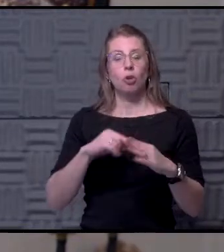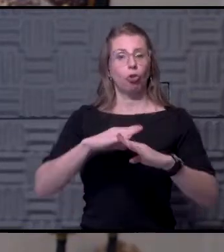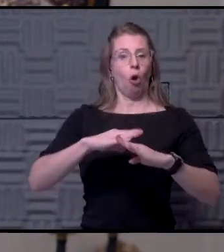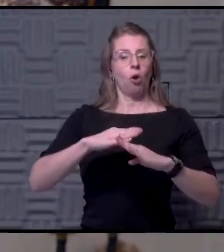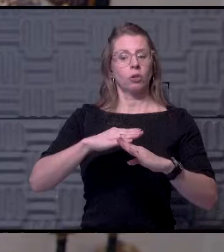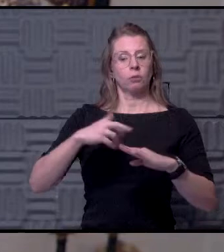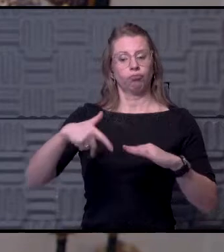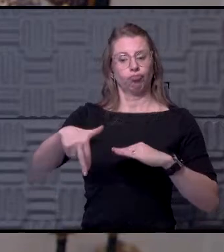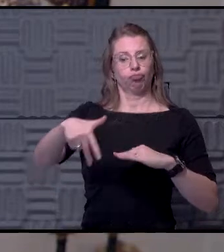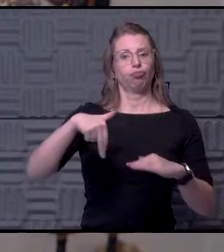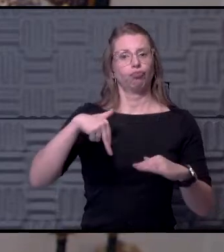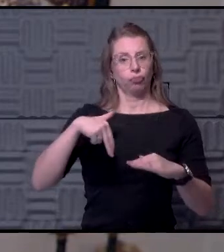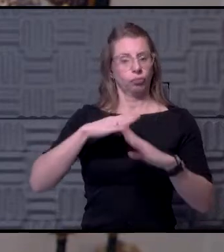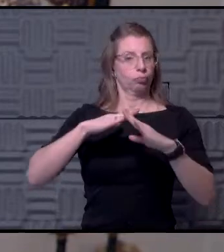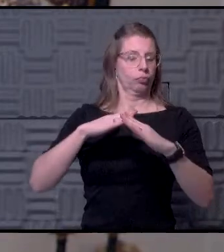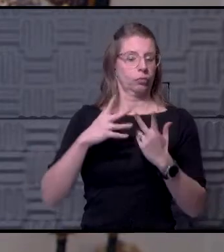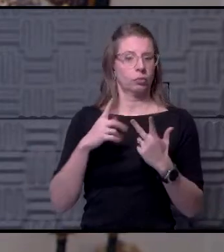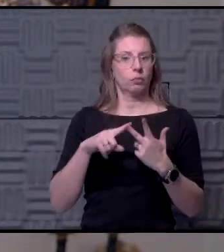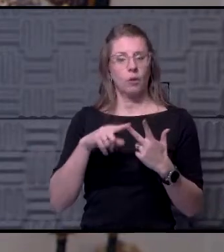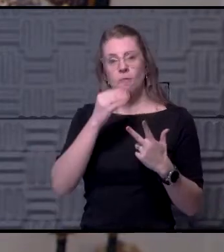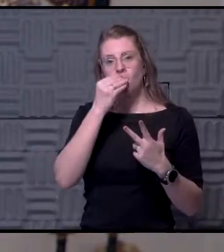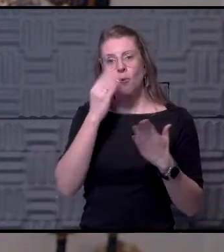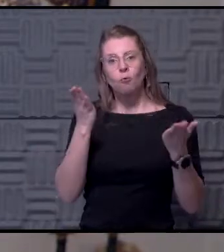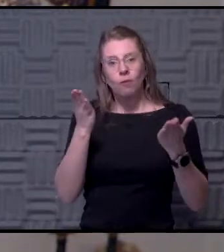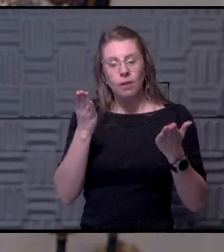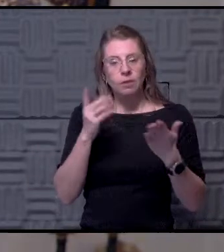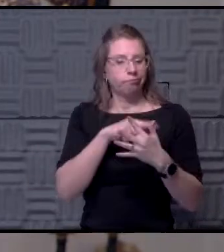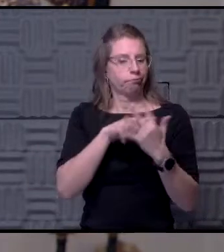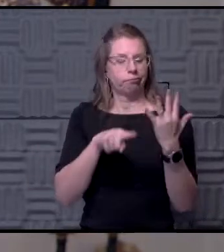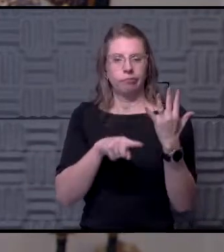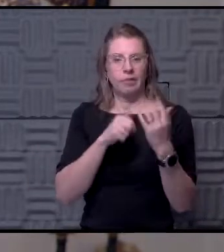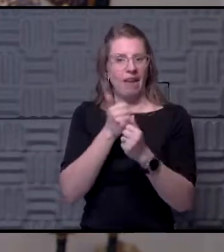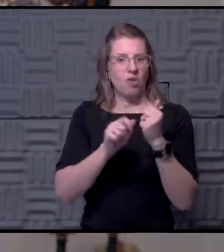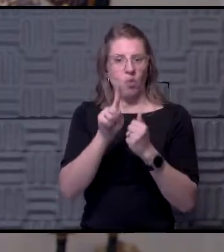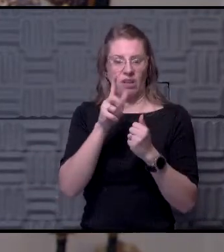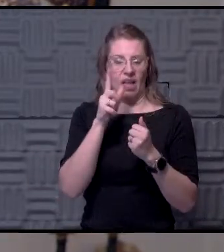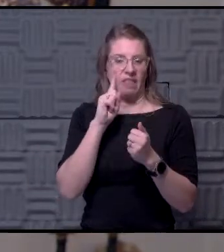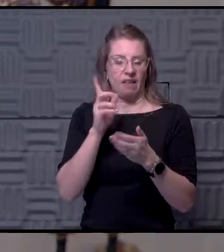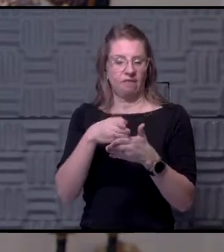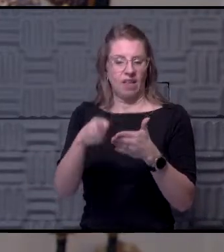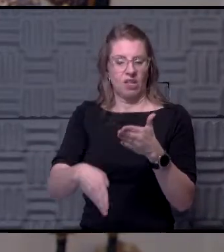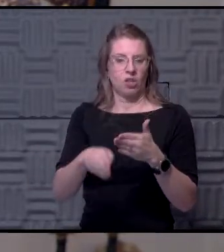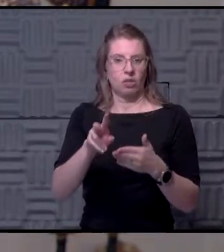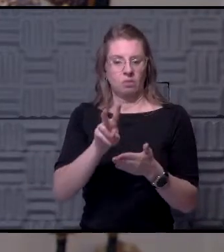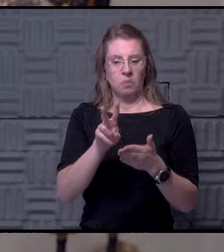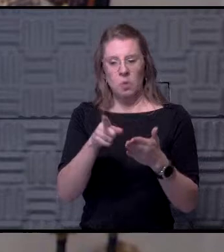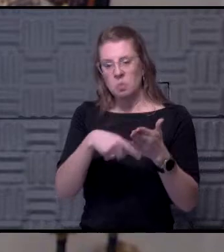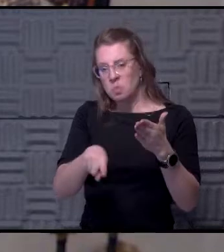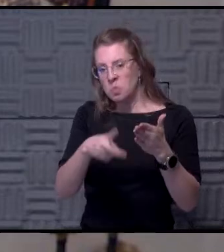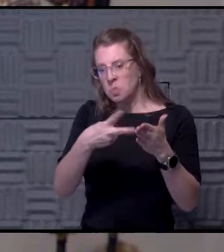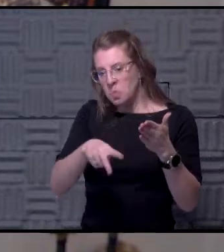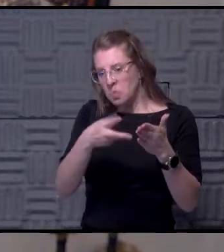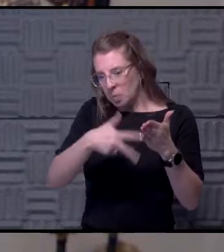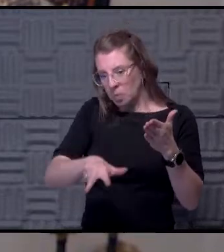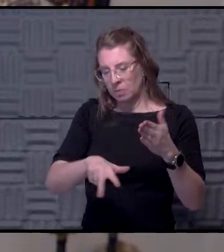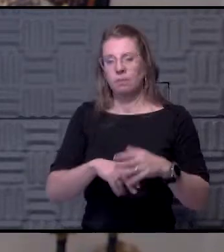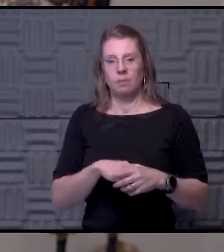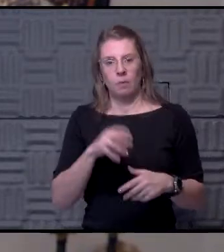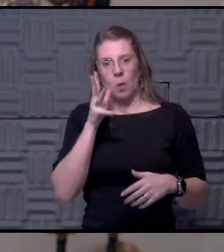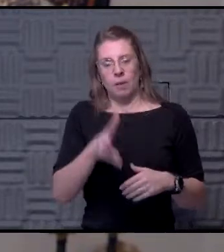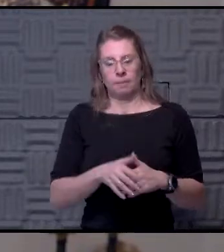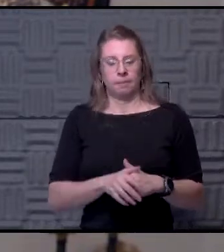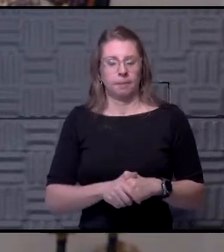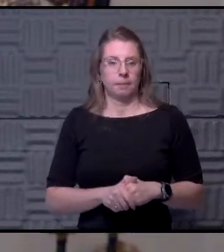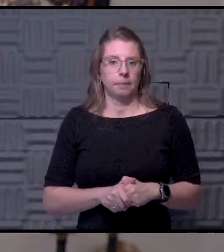like, food service. Will be done, I think, within 2 or 3 weeks. So we're well down that road. We've